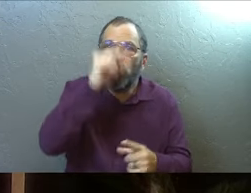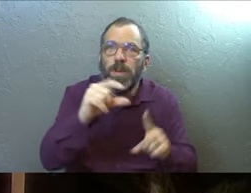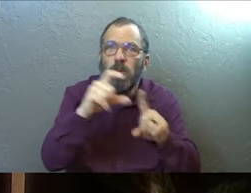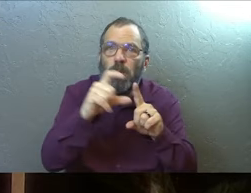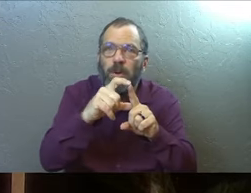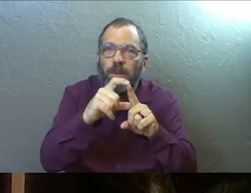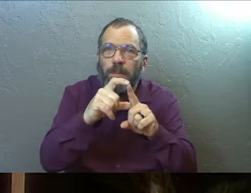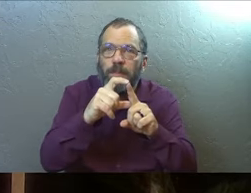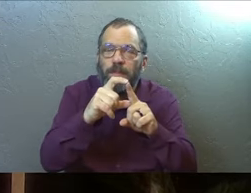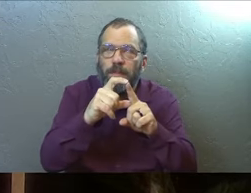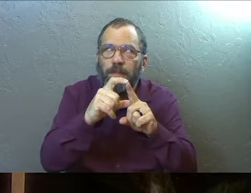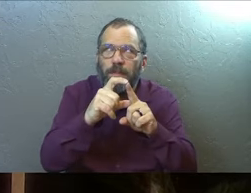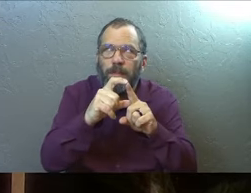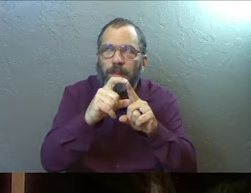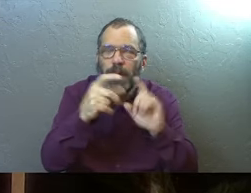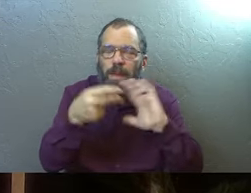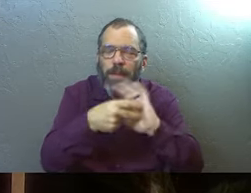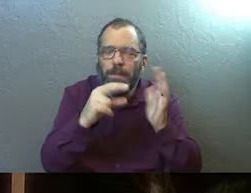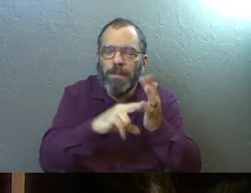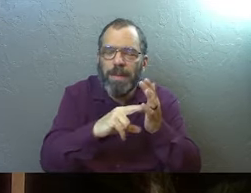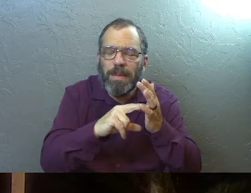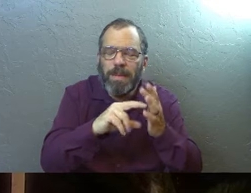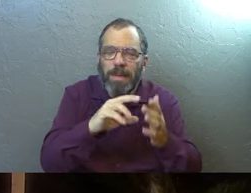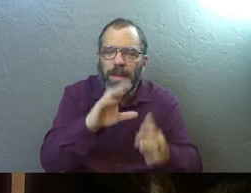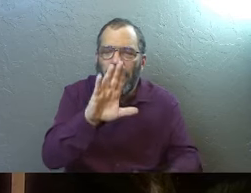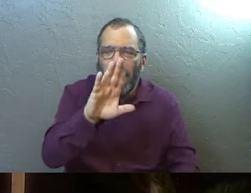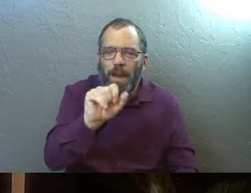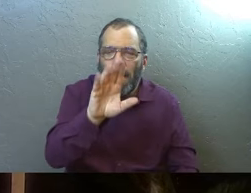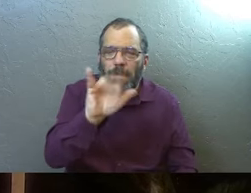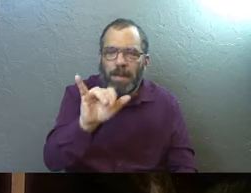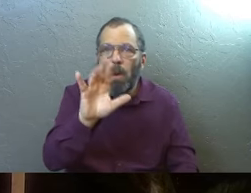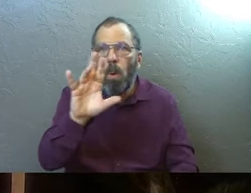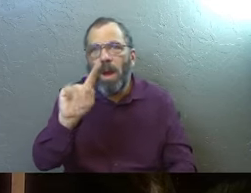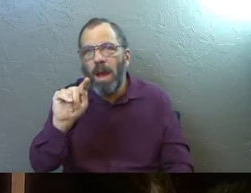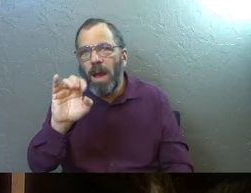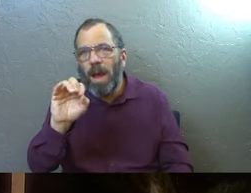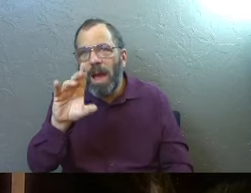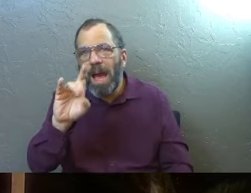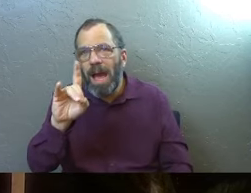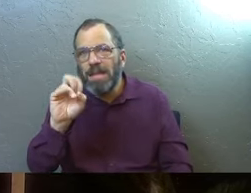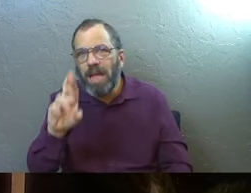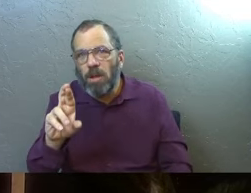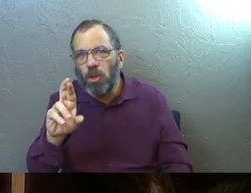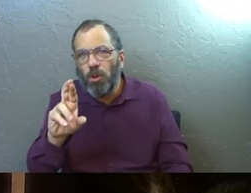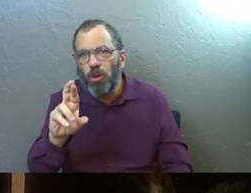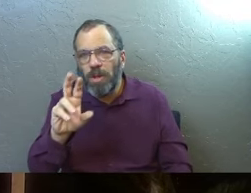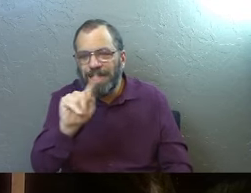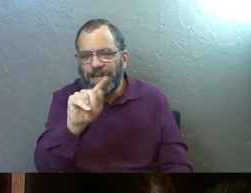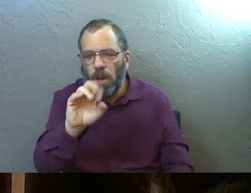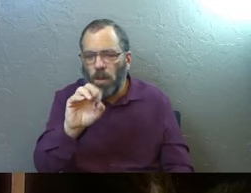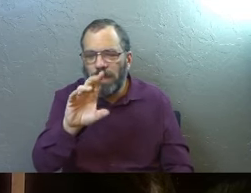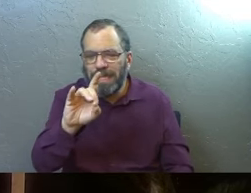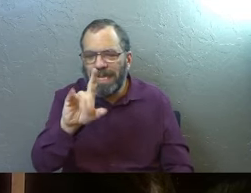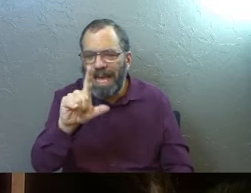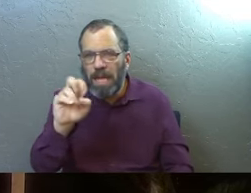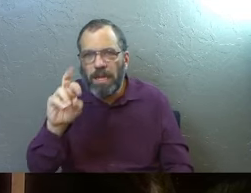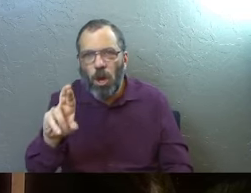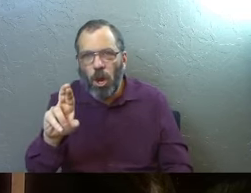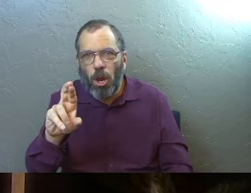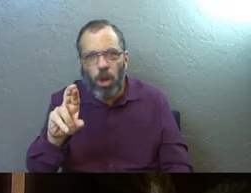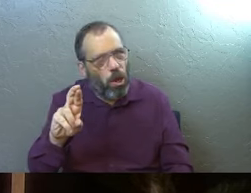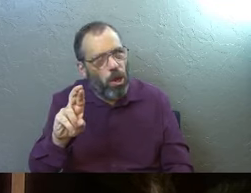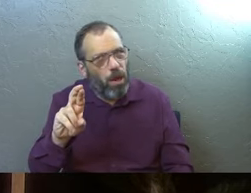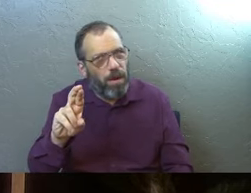word. It means baby or toddler is the way that it's used.